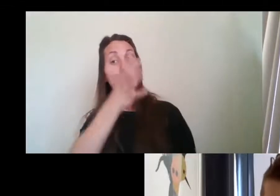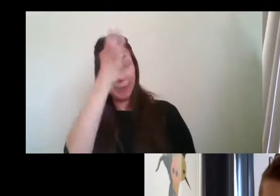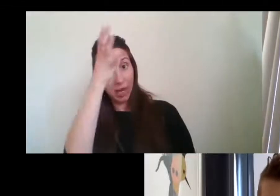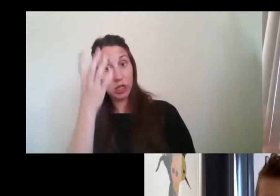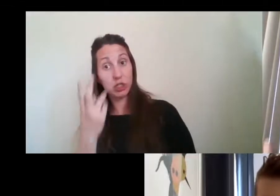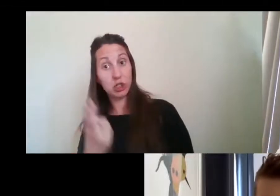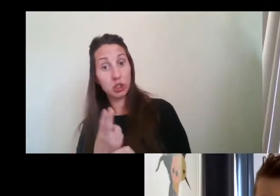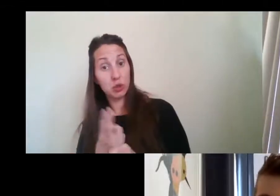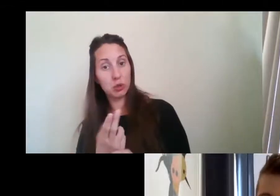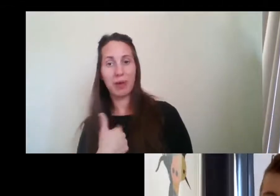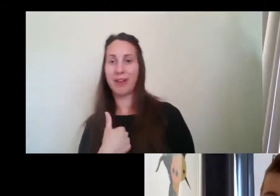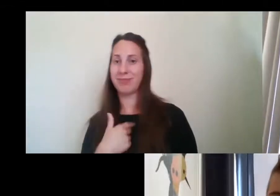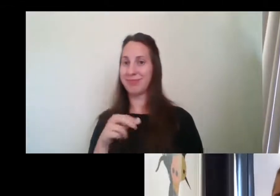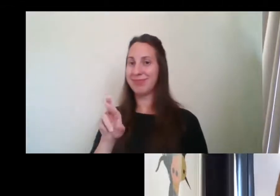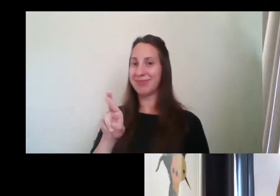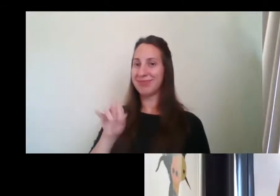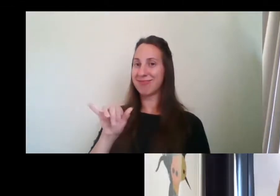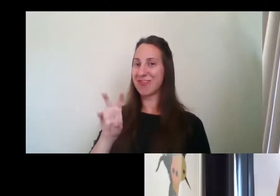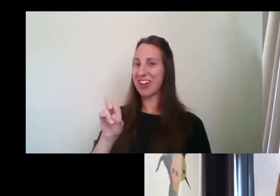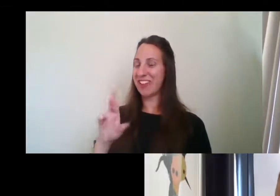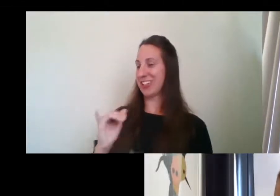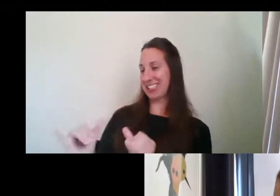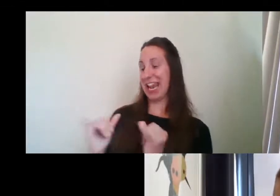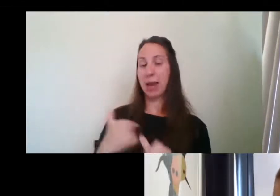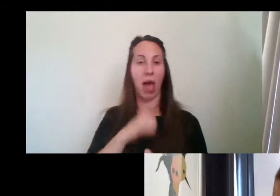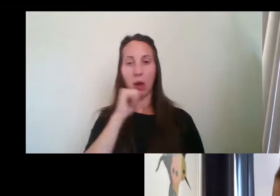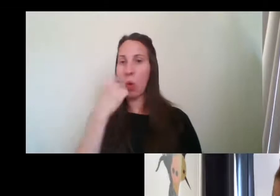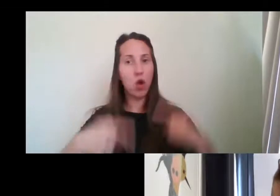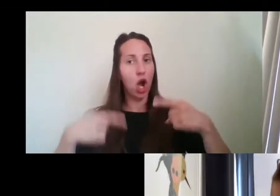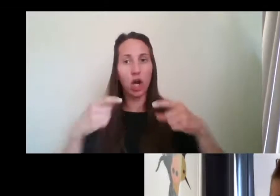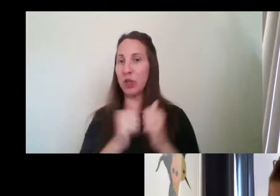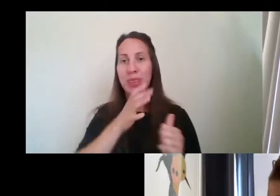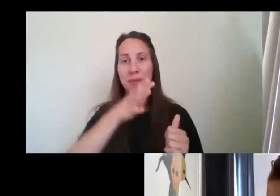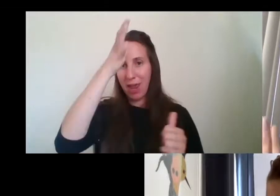River, I don't get into arguments with parents over that.